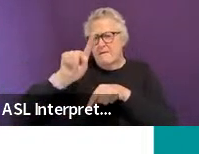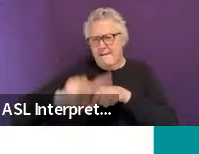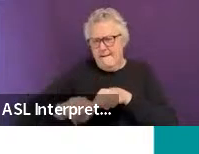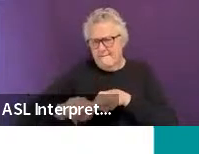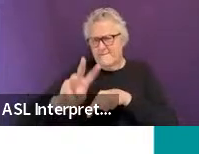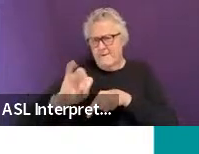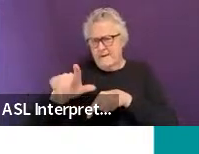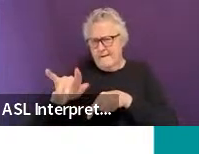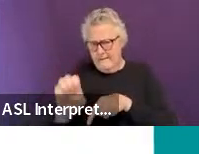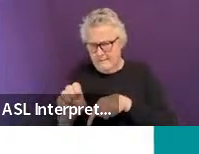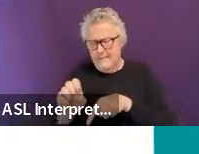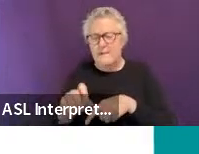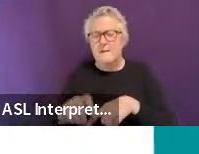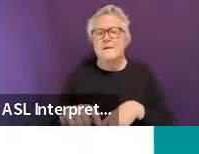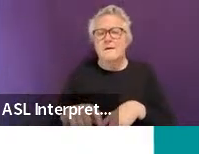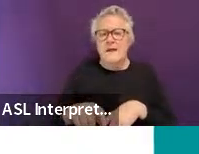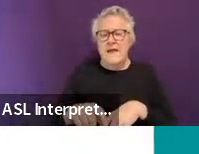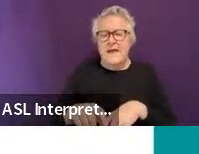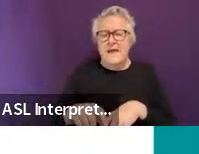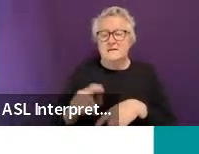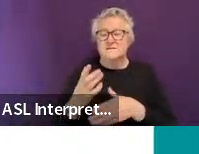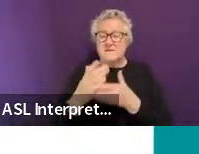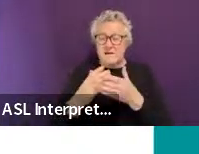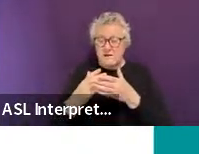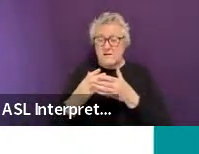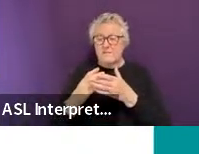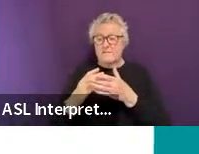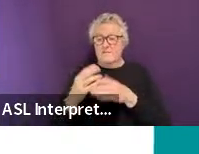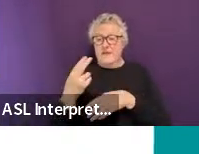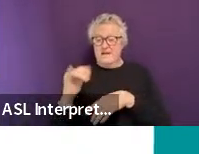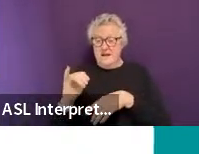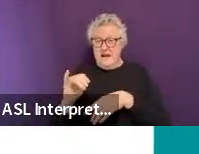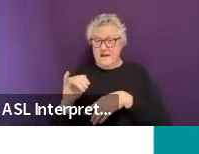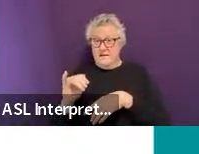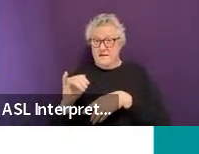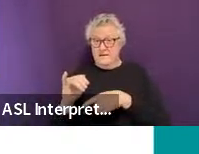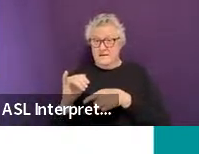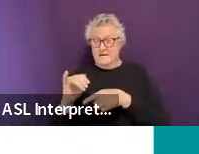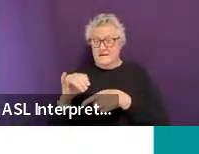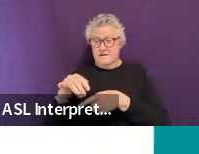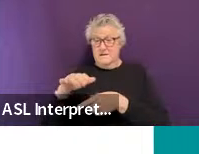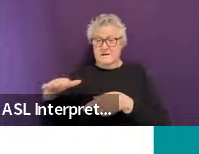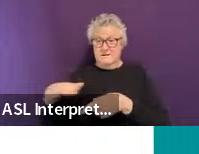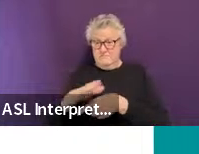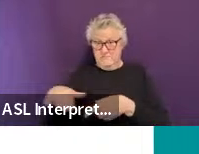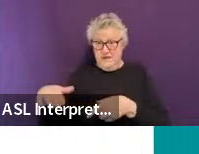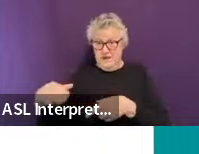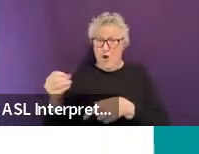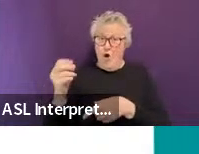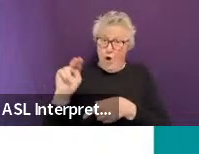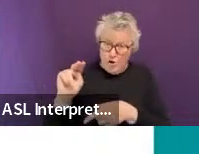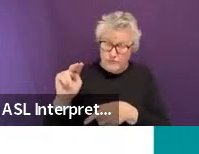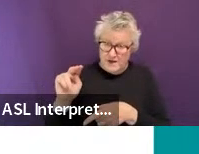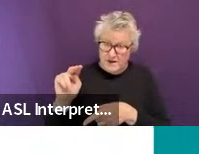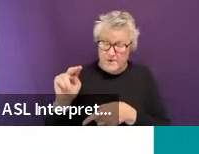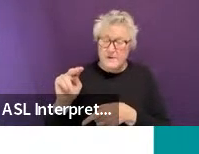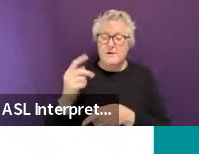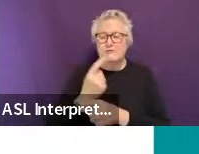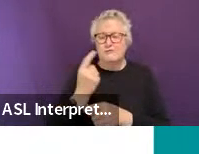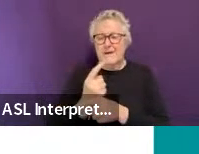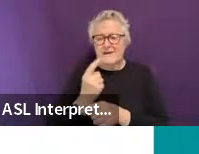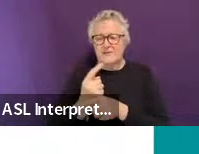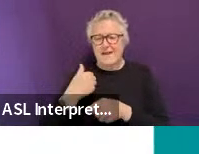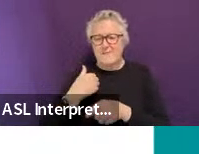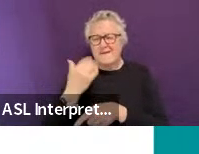weaves, and diverges. An example of that is the Hayden Island on-ramp. It actually has about 150 feet of acceleration. Standard is 1,500 feet, so you get